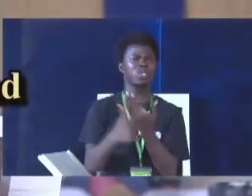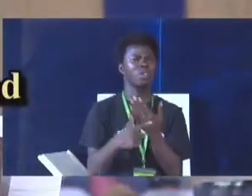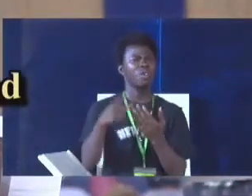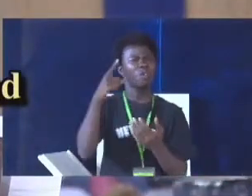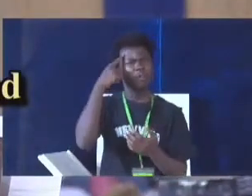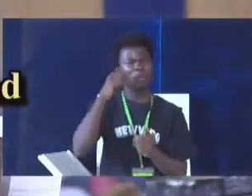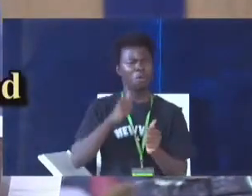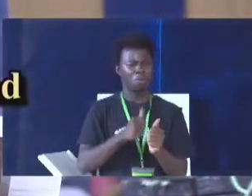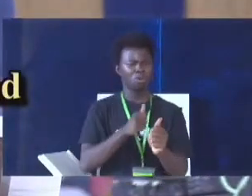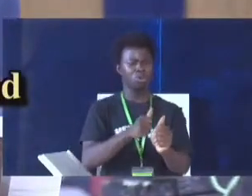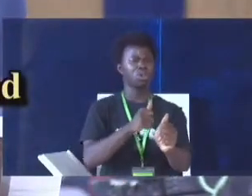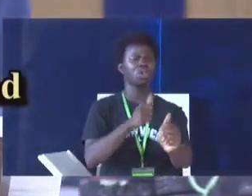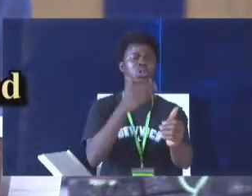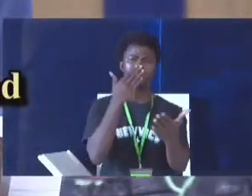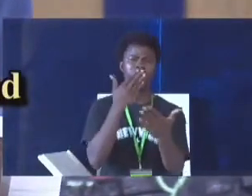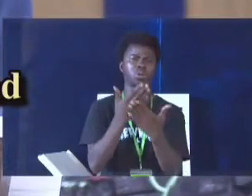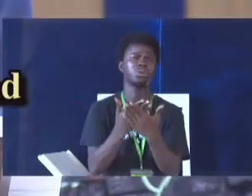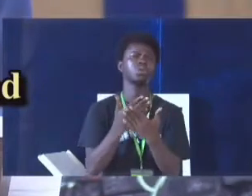good.